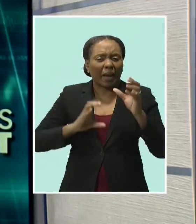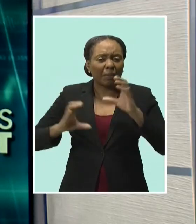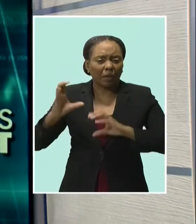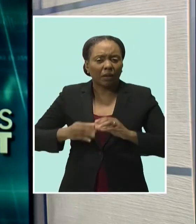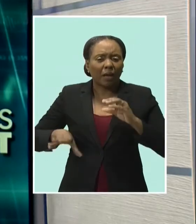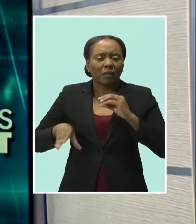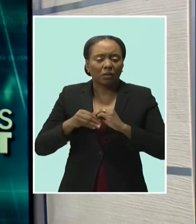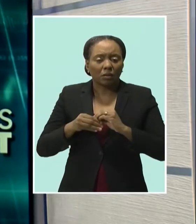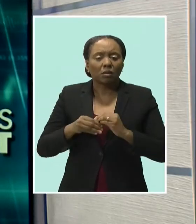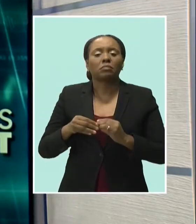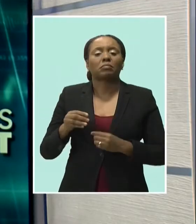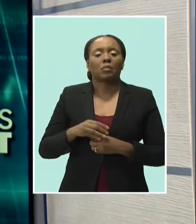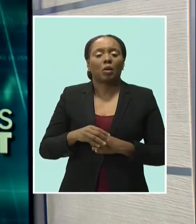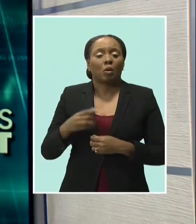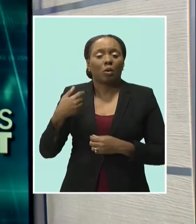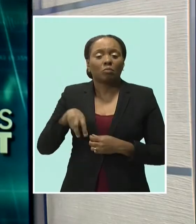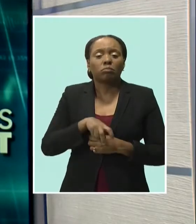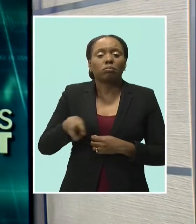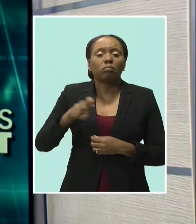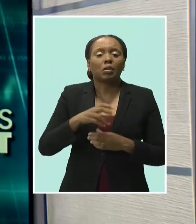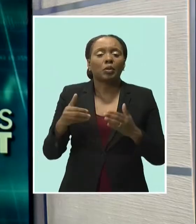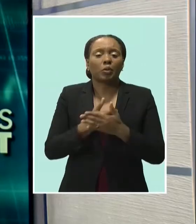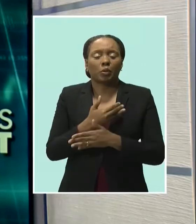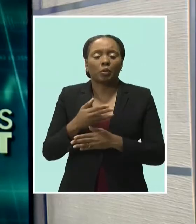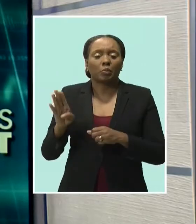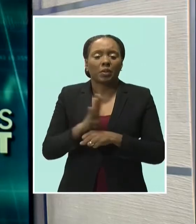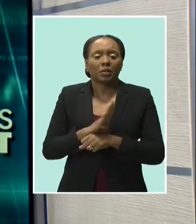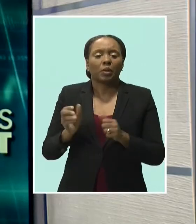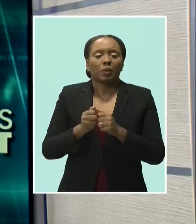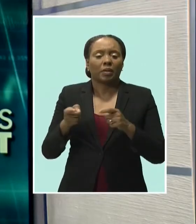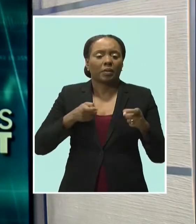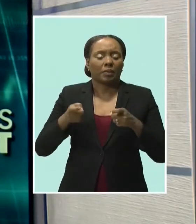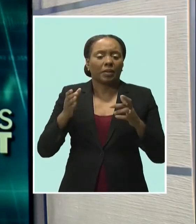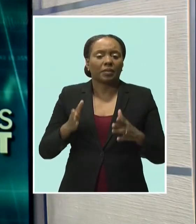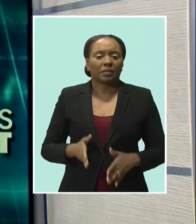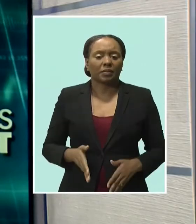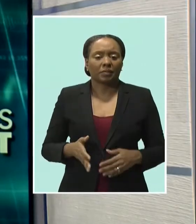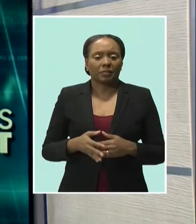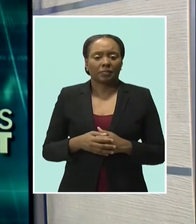Trevor Thorpe went on tour of the new enterprise with manager Talicia Lewis.